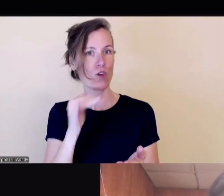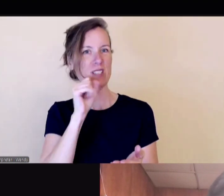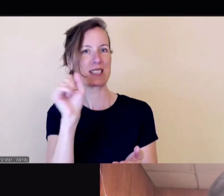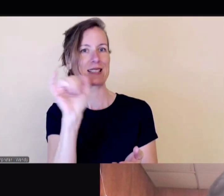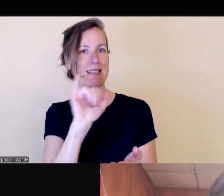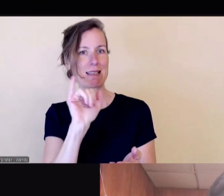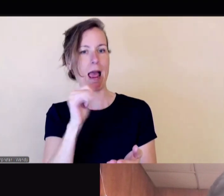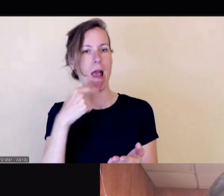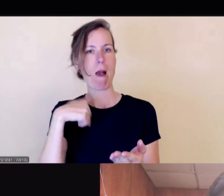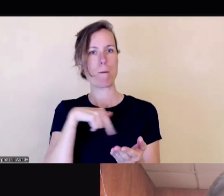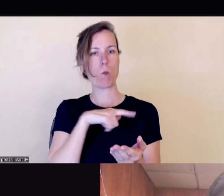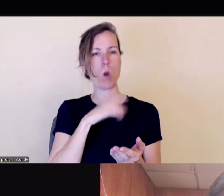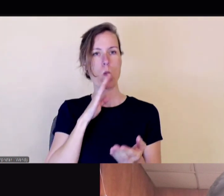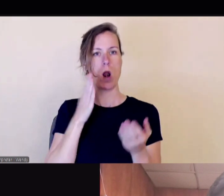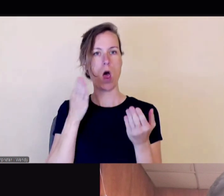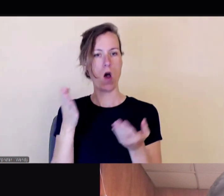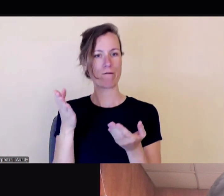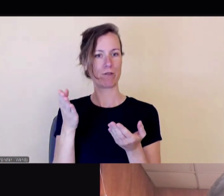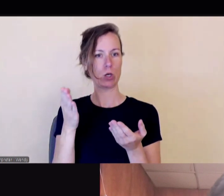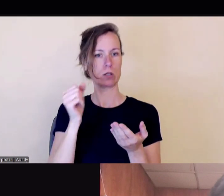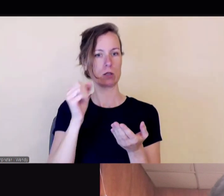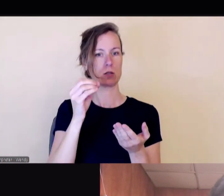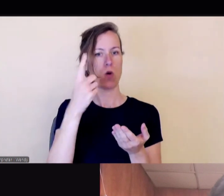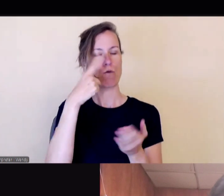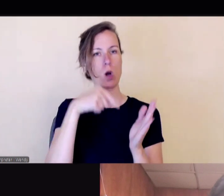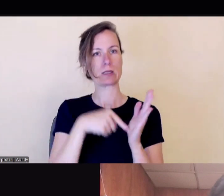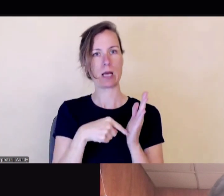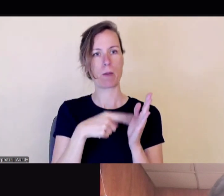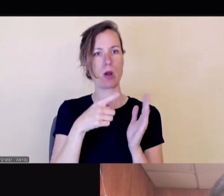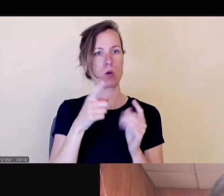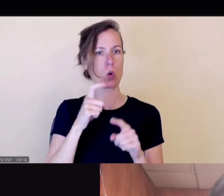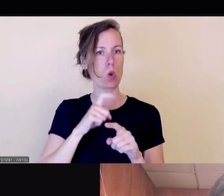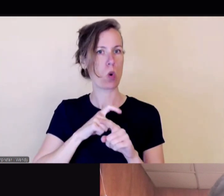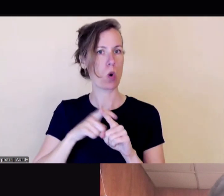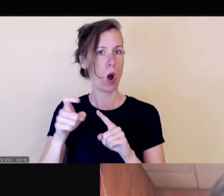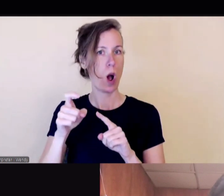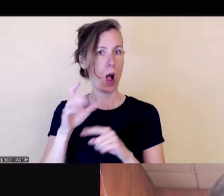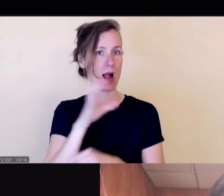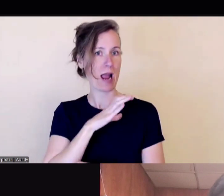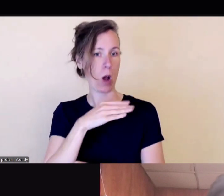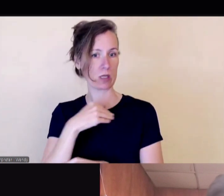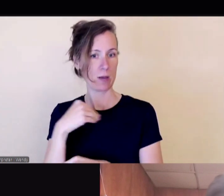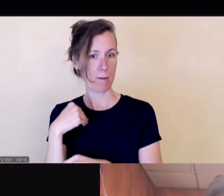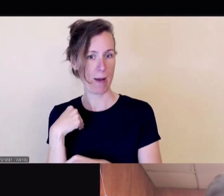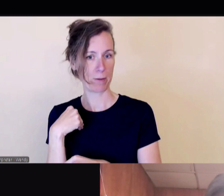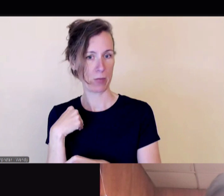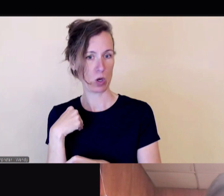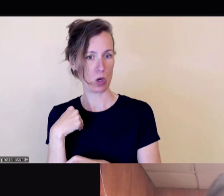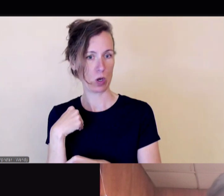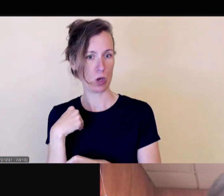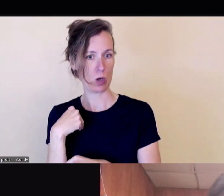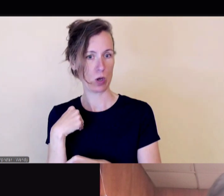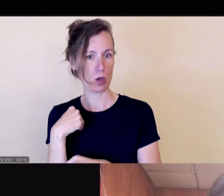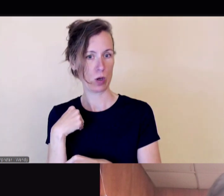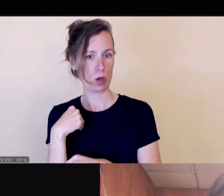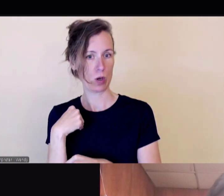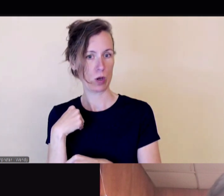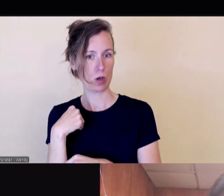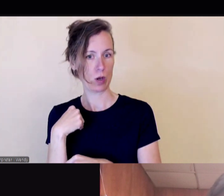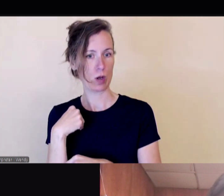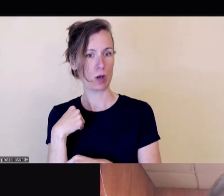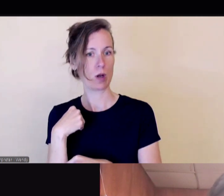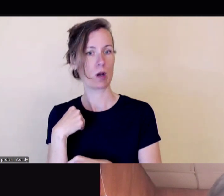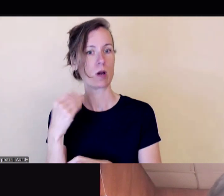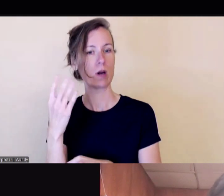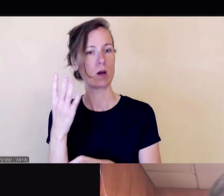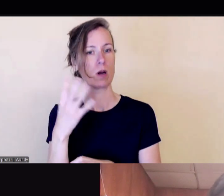call, let's say, your council member, they may refer you to our office. They might be like, oh, I know who handles this. They